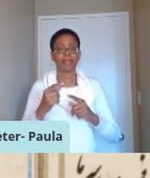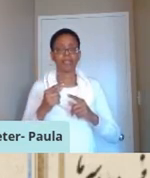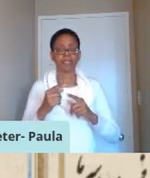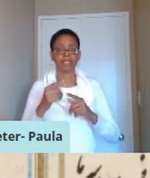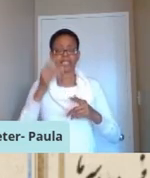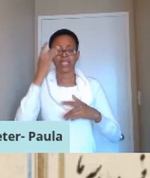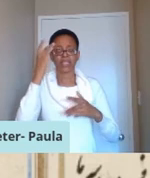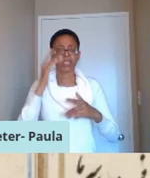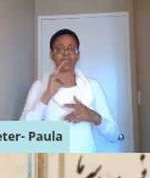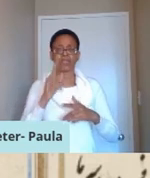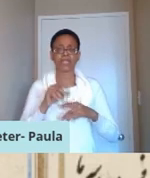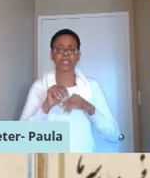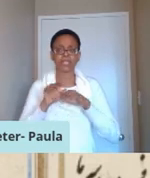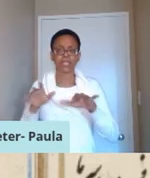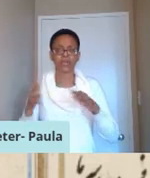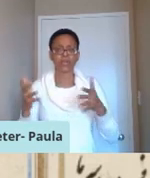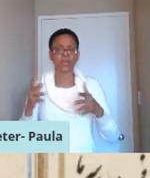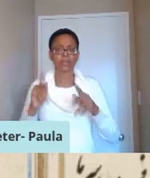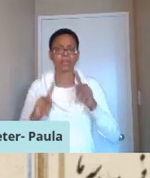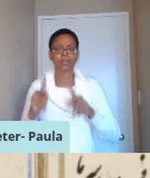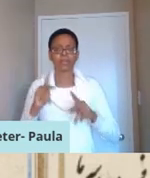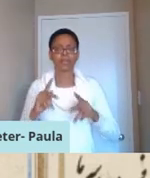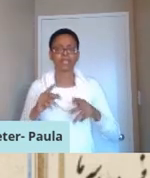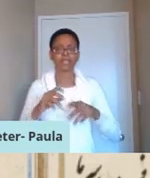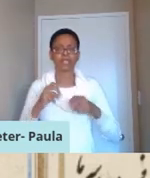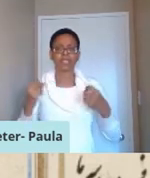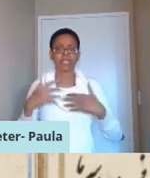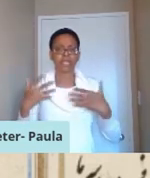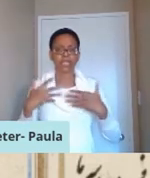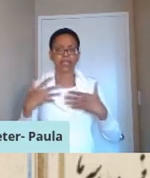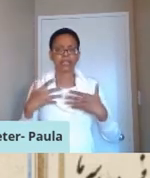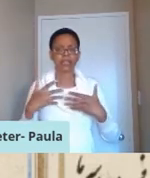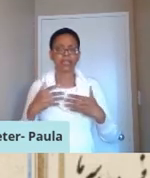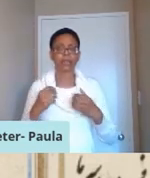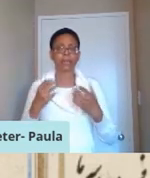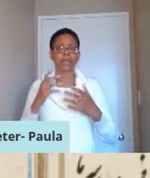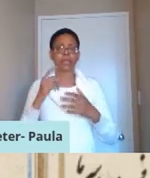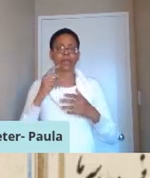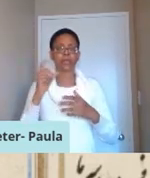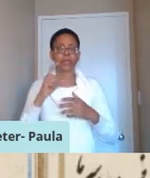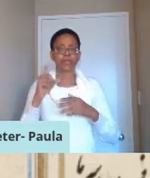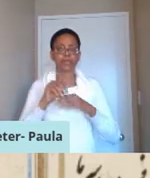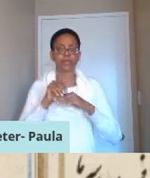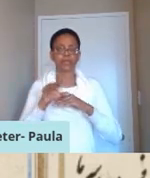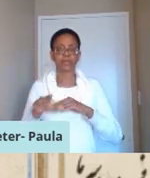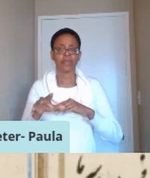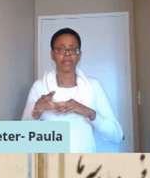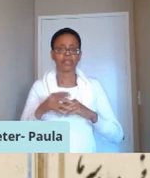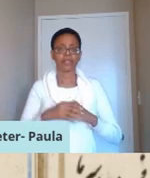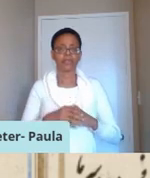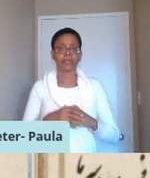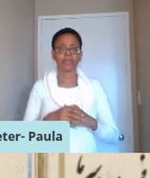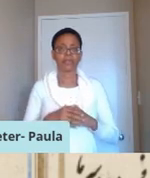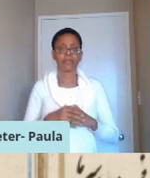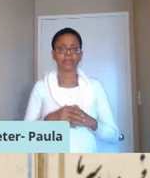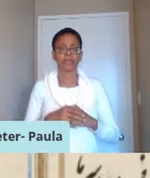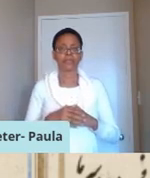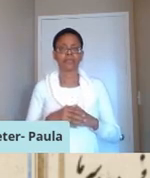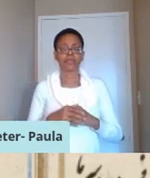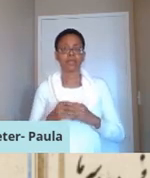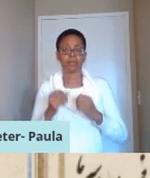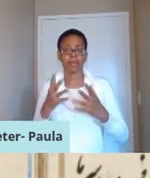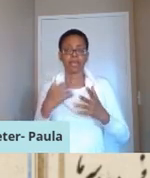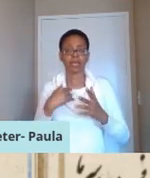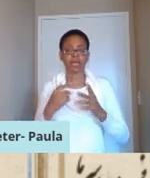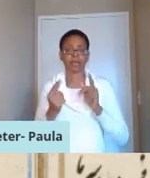anxiety-provoking illness, and it emotionally affects many Muslims. And many Muslims that I have seen and I